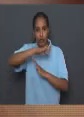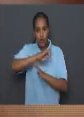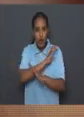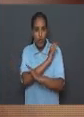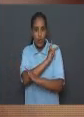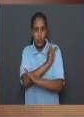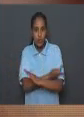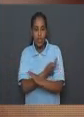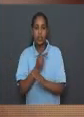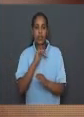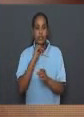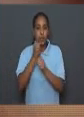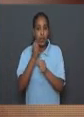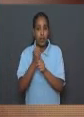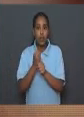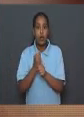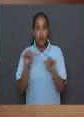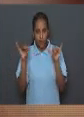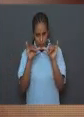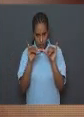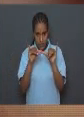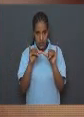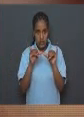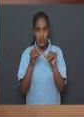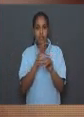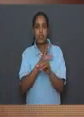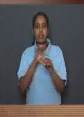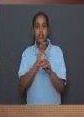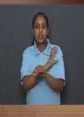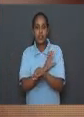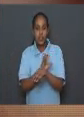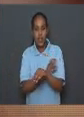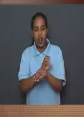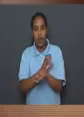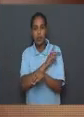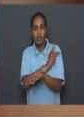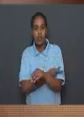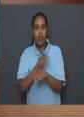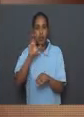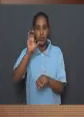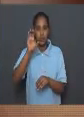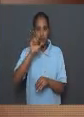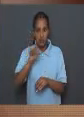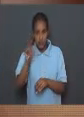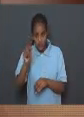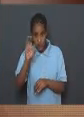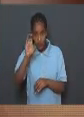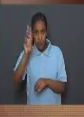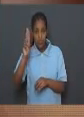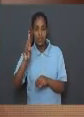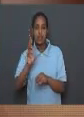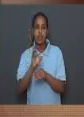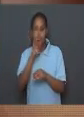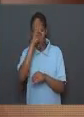is measured, and we will measure the cell potential of a zinc-copper voltaic